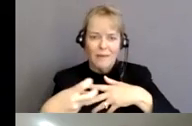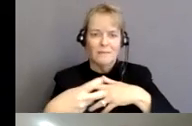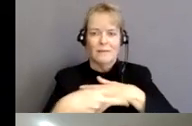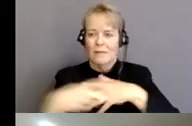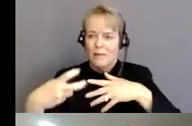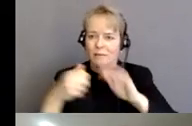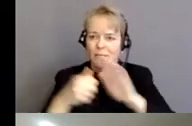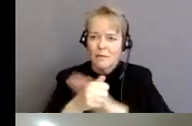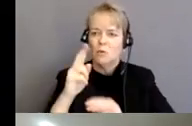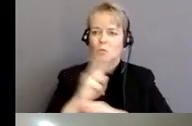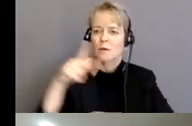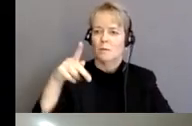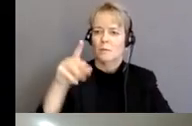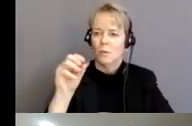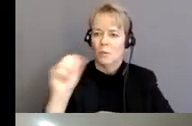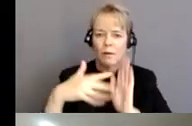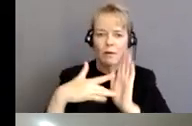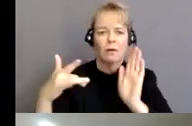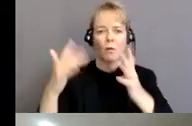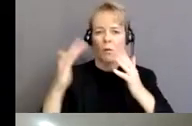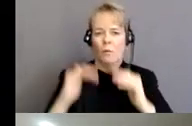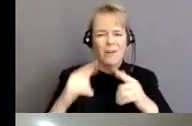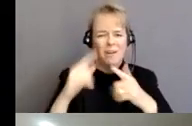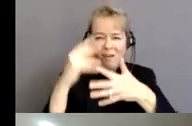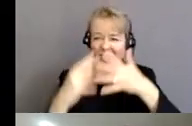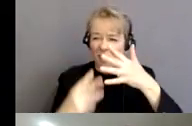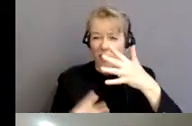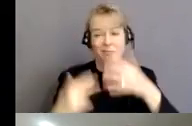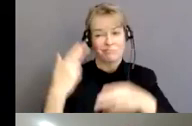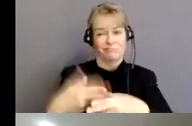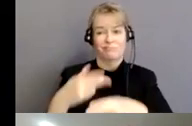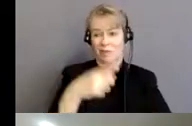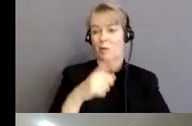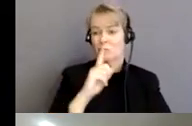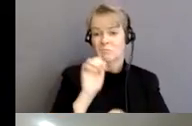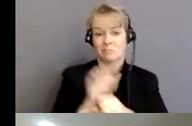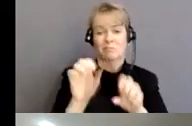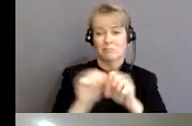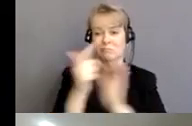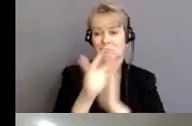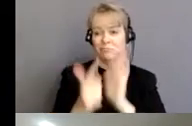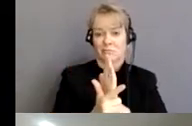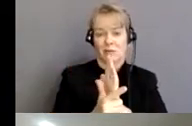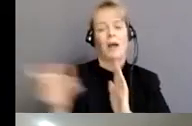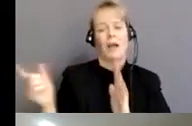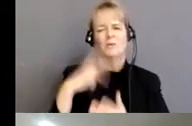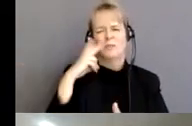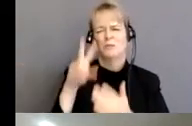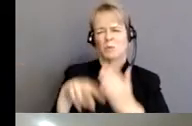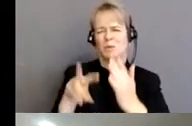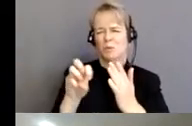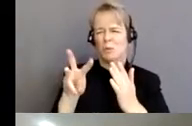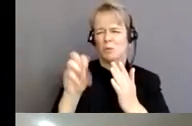with. And I know we see those in the newspaper that people have been charged with many of